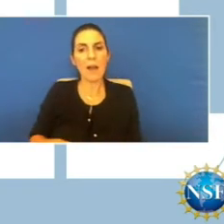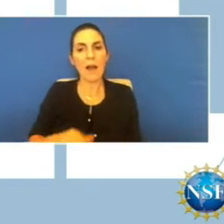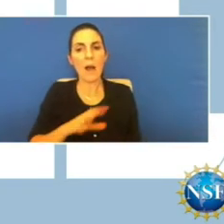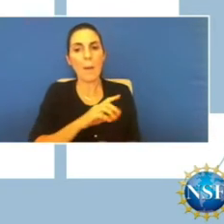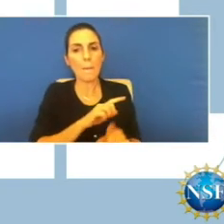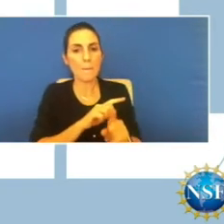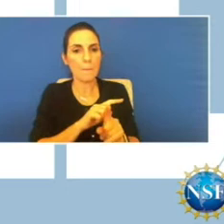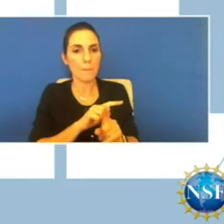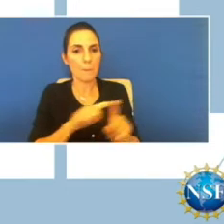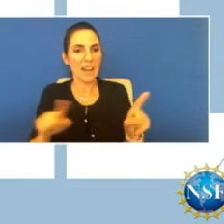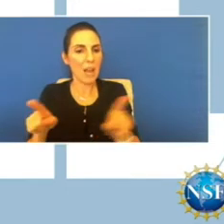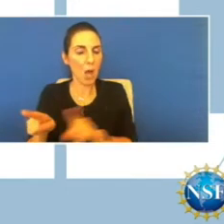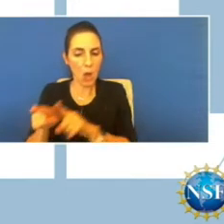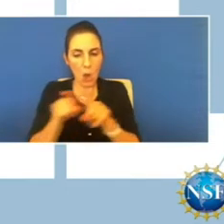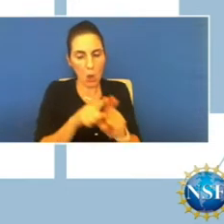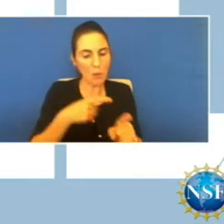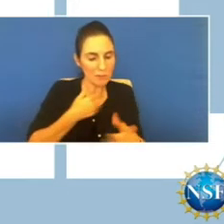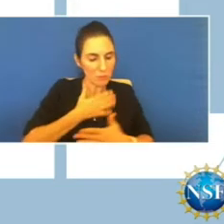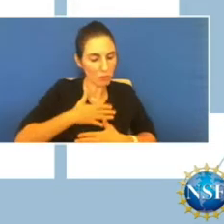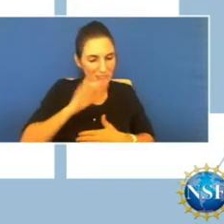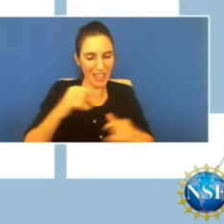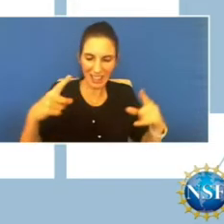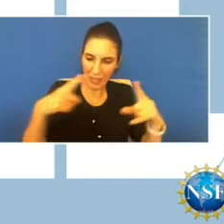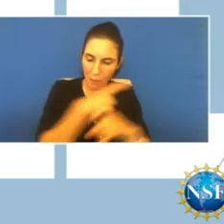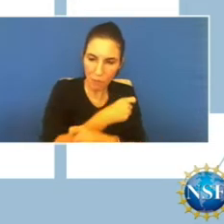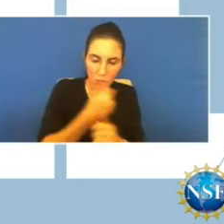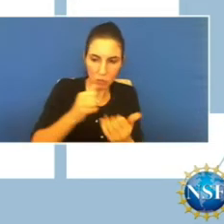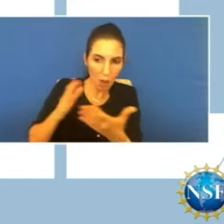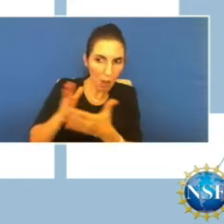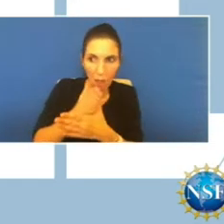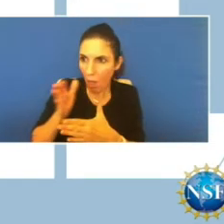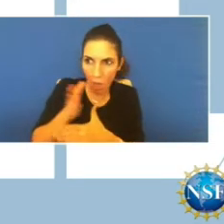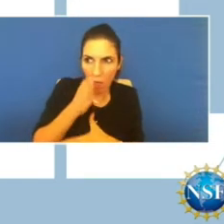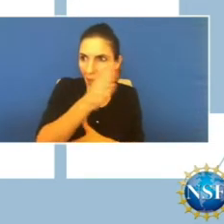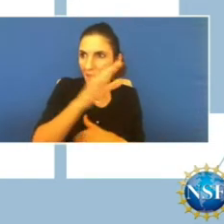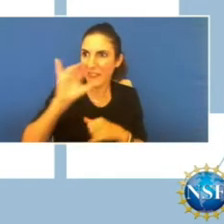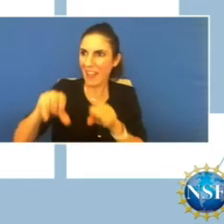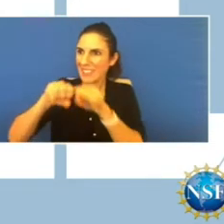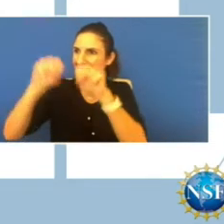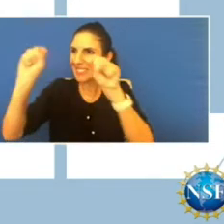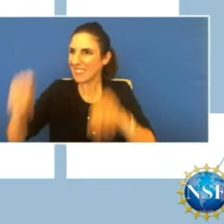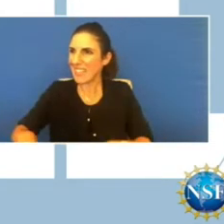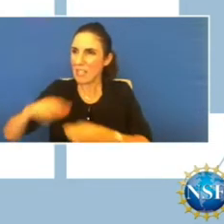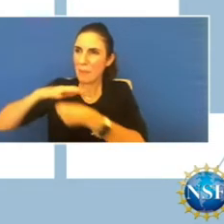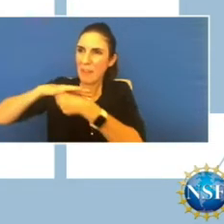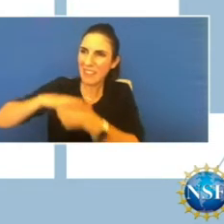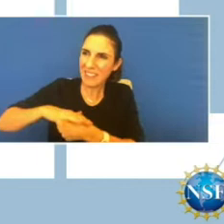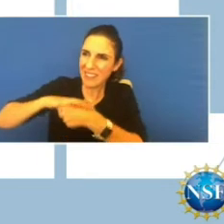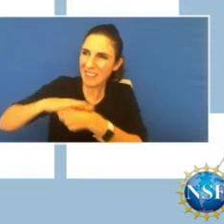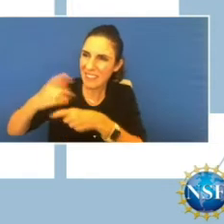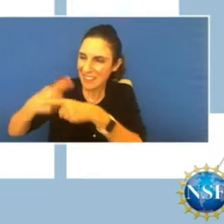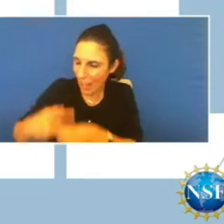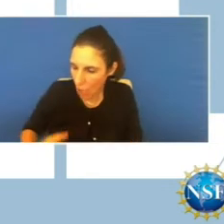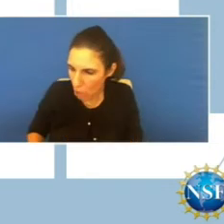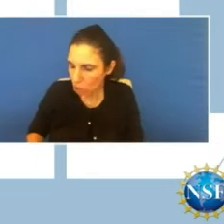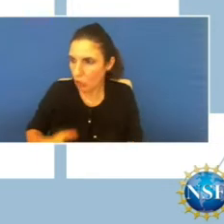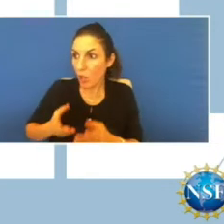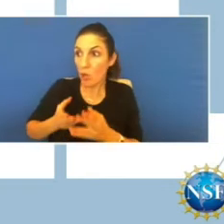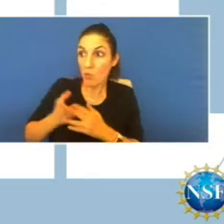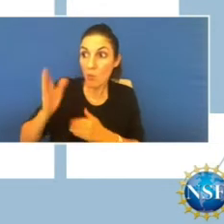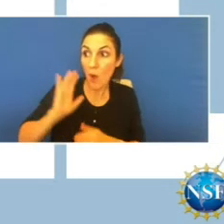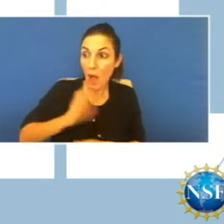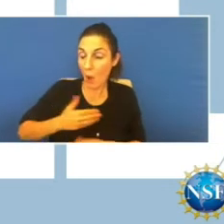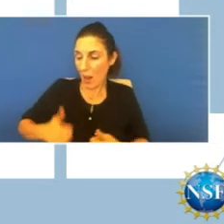really appreciate the complexity of navigating the kind of epistemic tensions that I'm hearing here, whether it's through our lived experiences and how